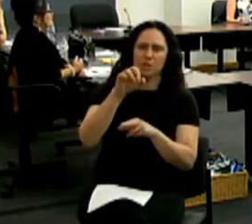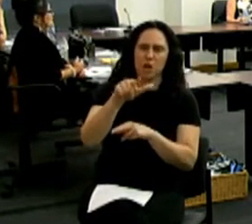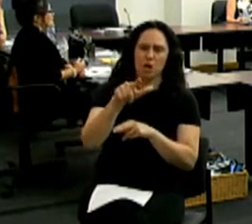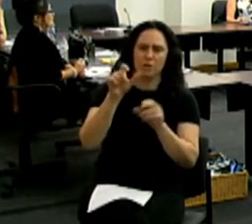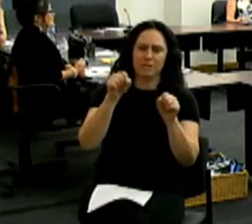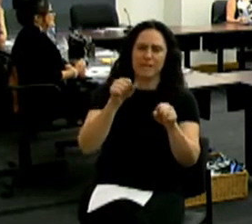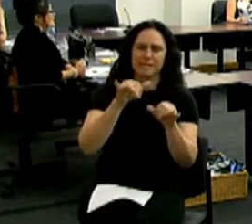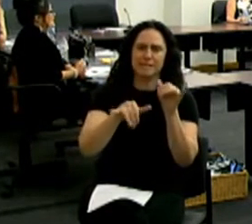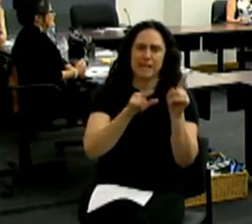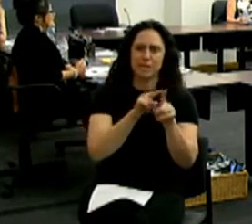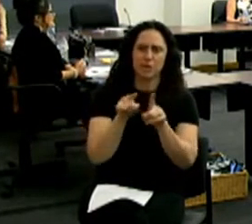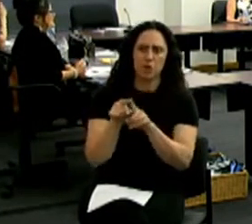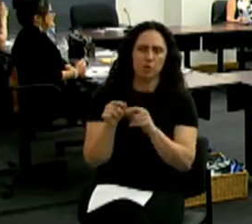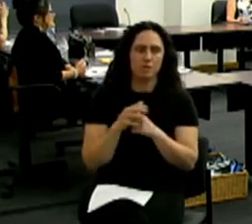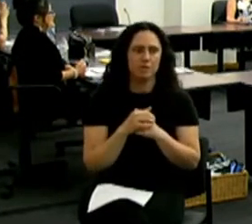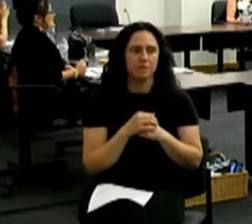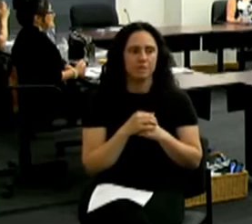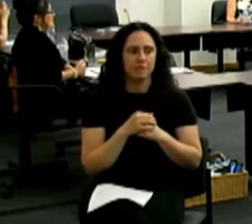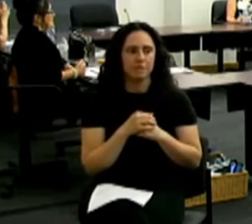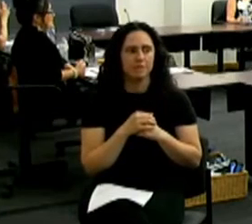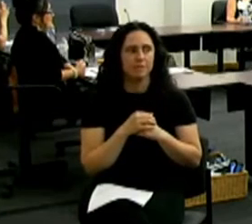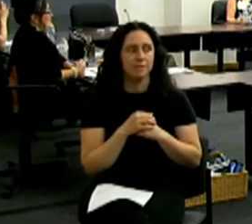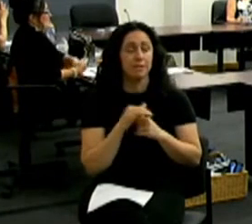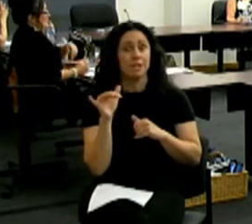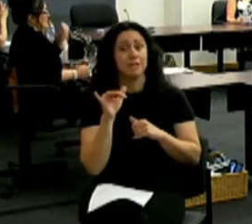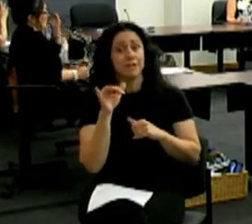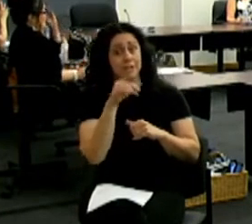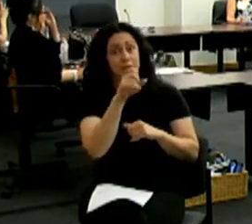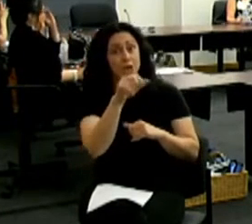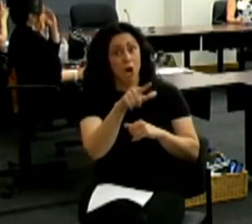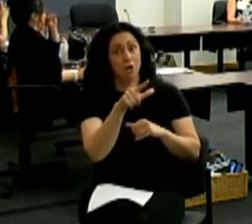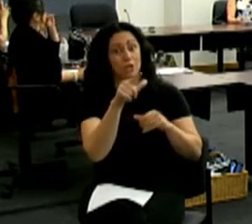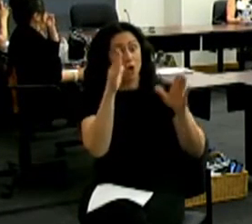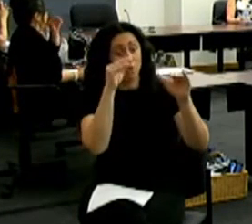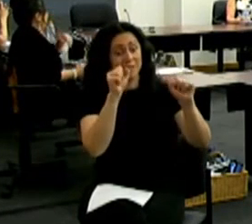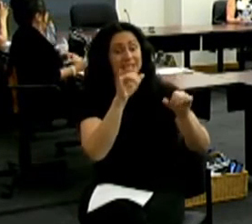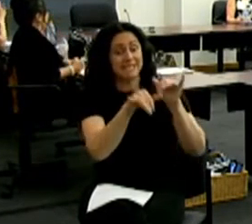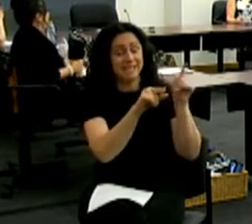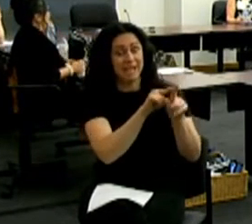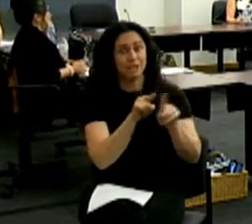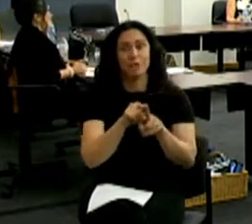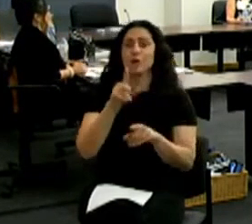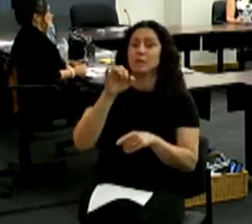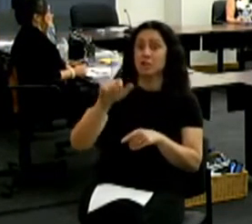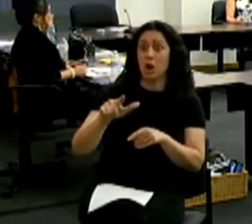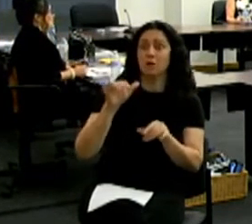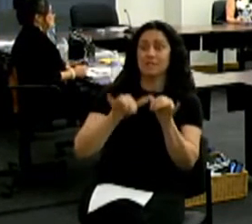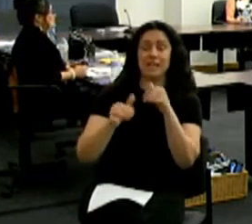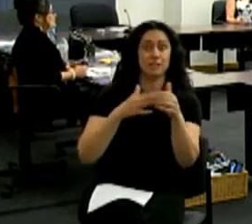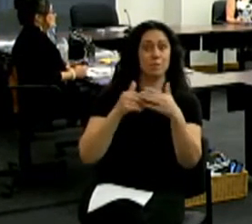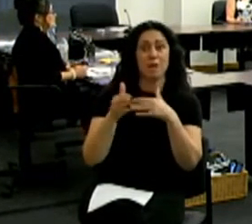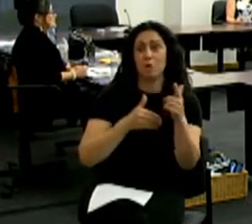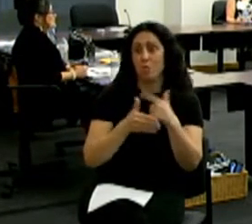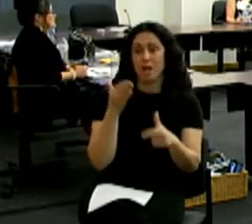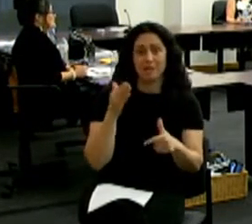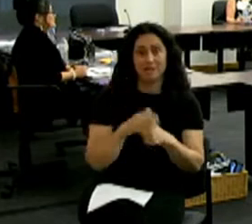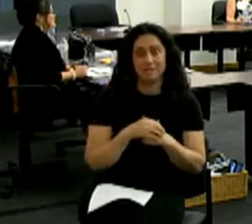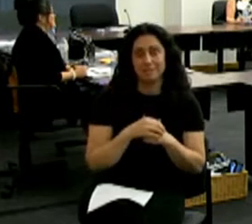too. So does he. Anyway, so that's, Well, Carl is known to stay no matter what.